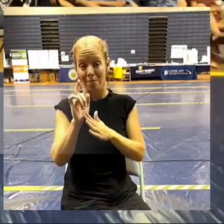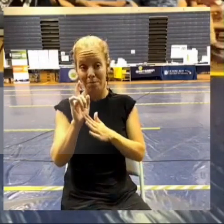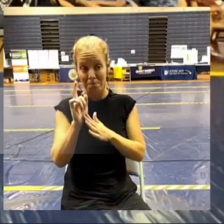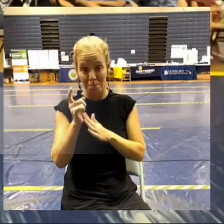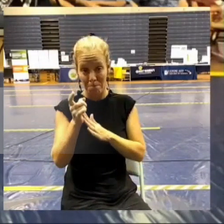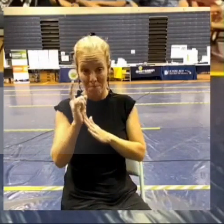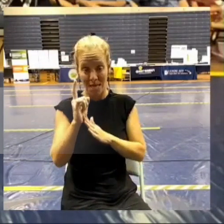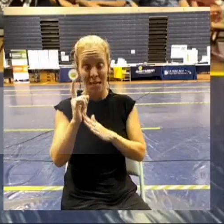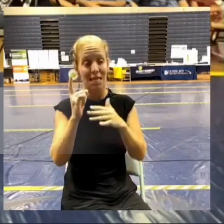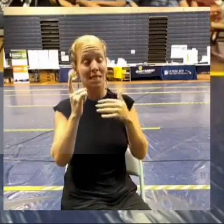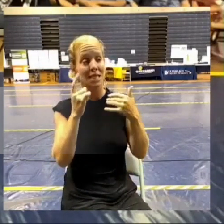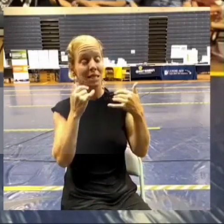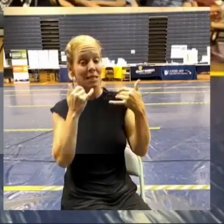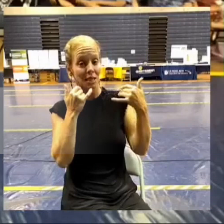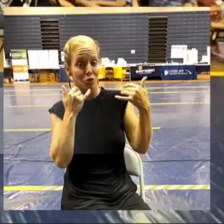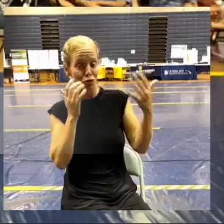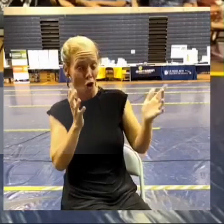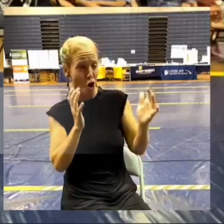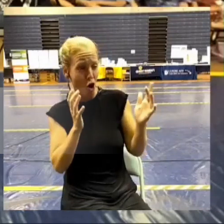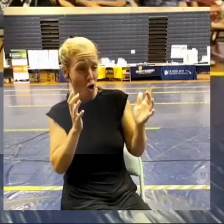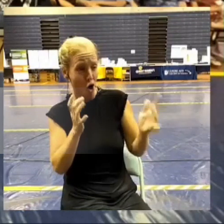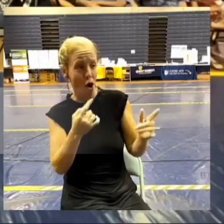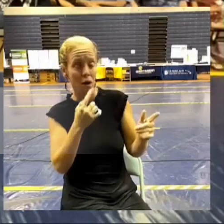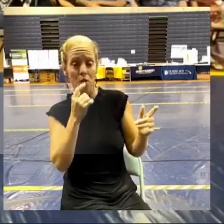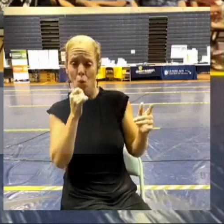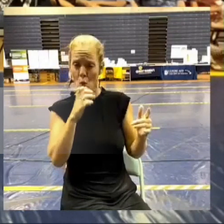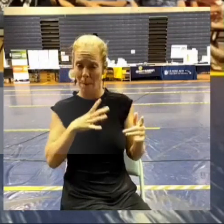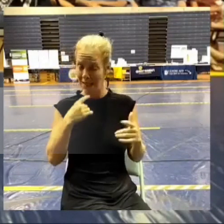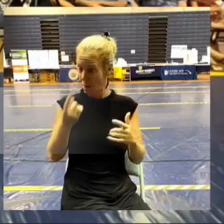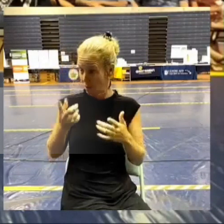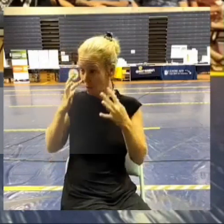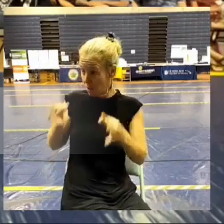minutes. Do you have a decision or not?